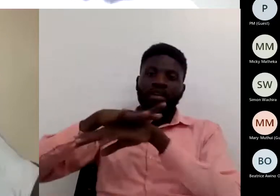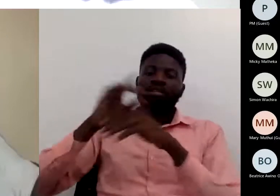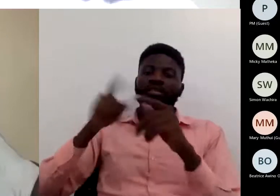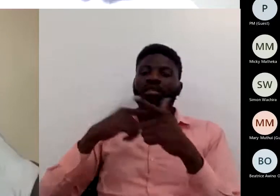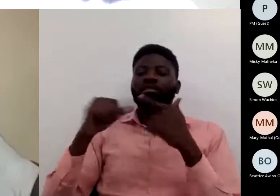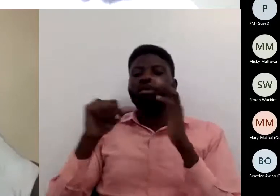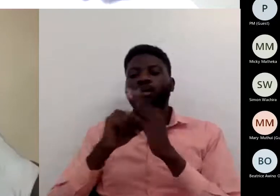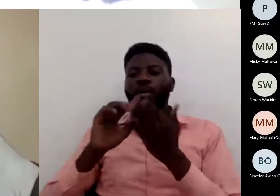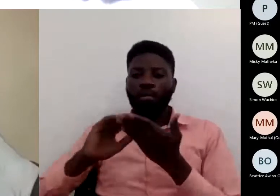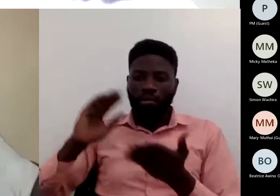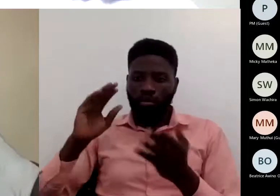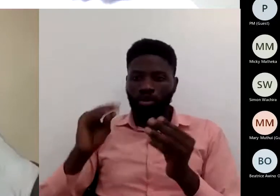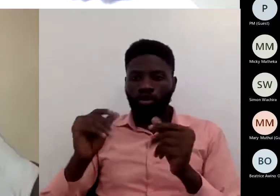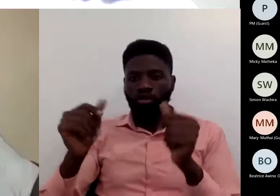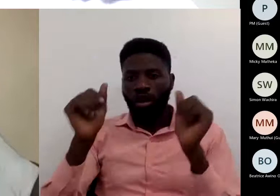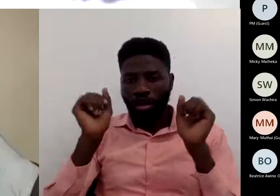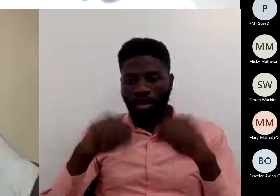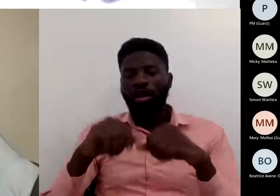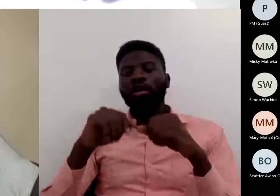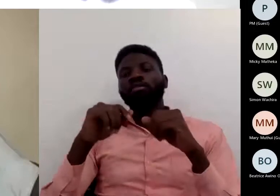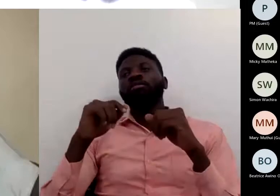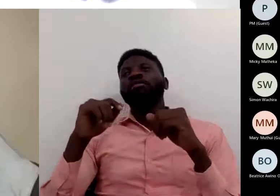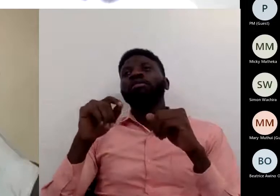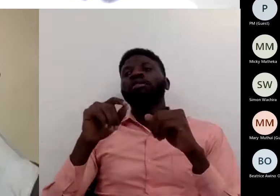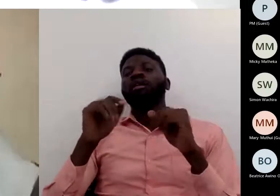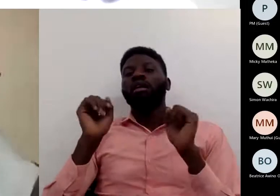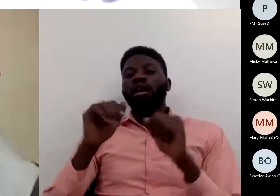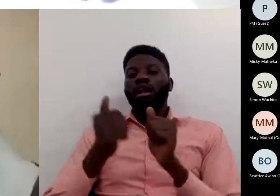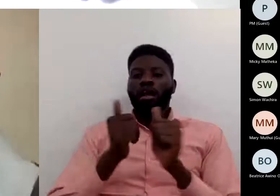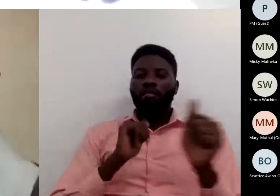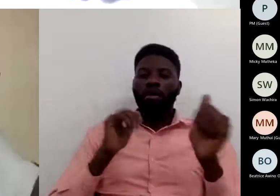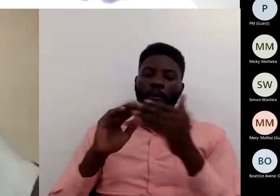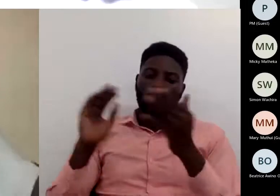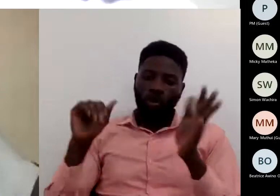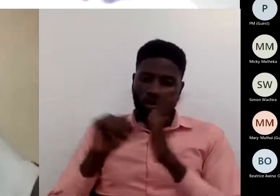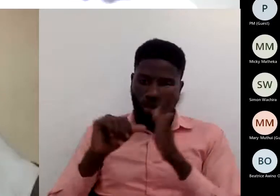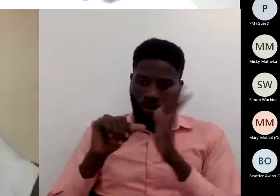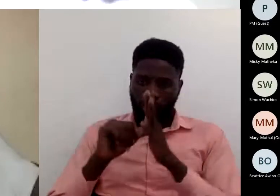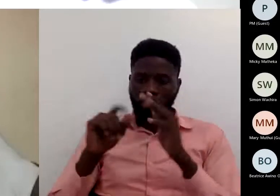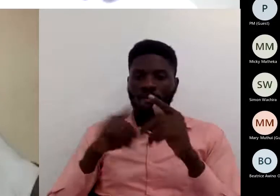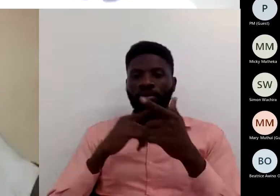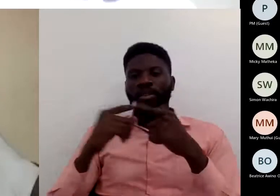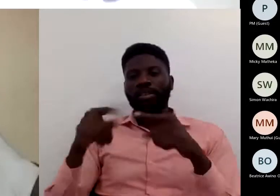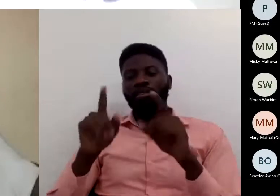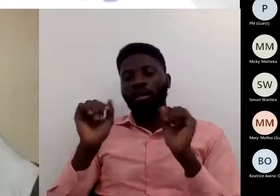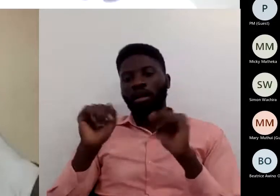put it that way. You will avoid a lot of problems and you'll be able to live a more